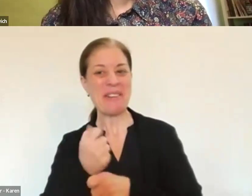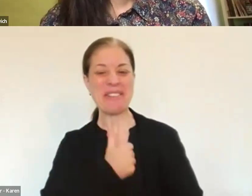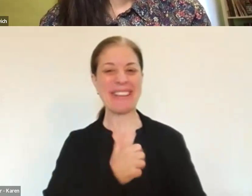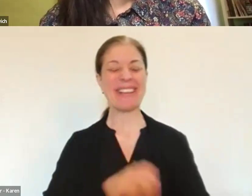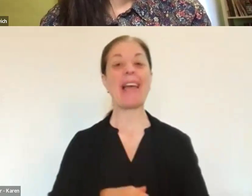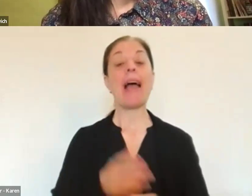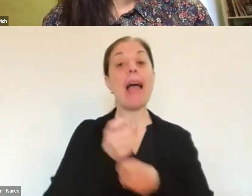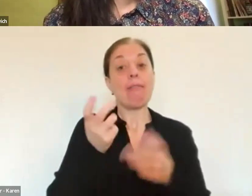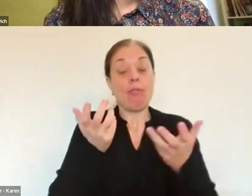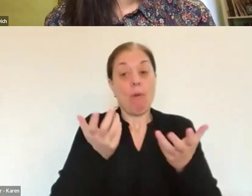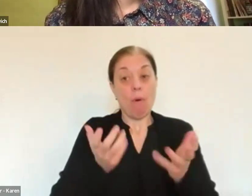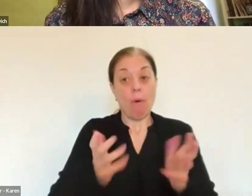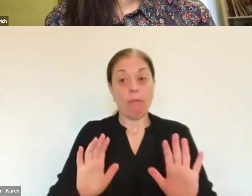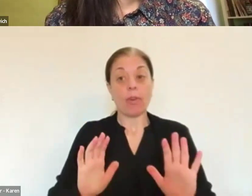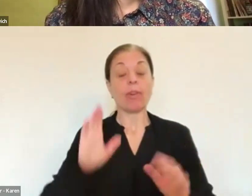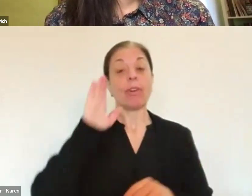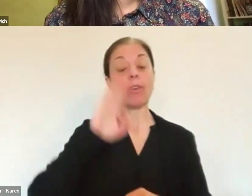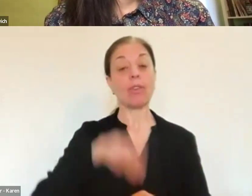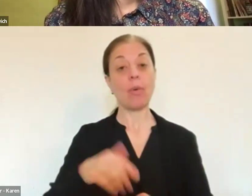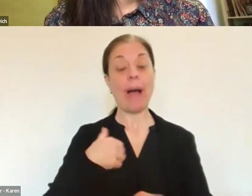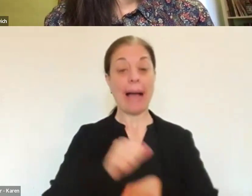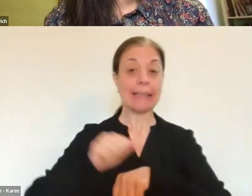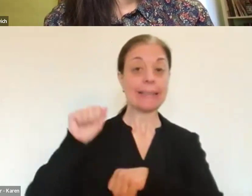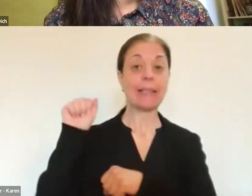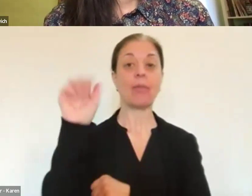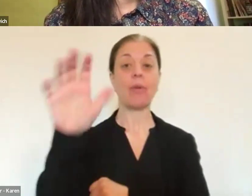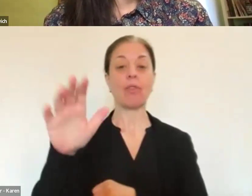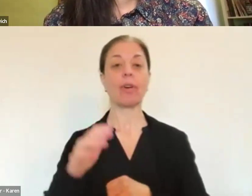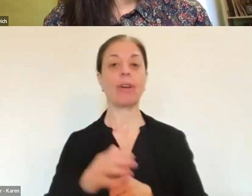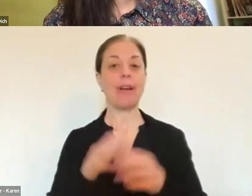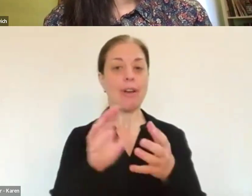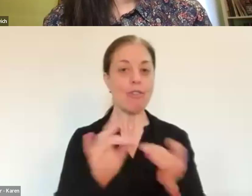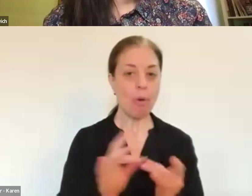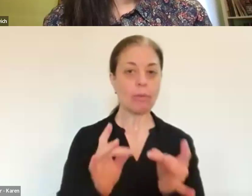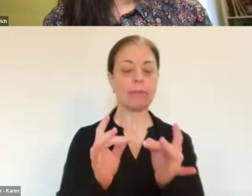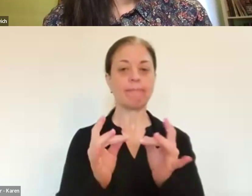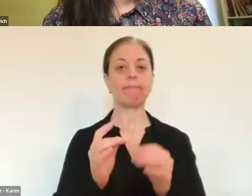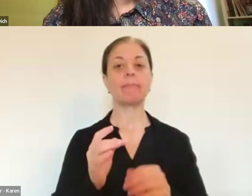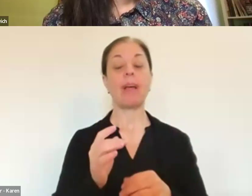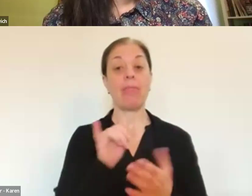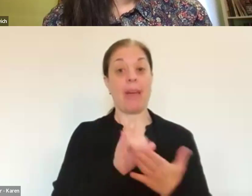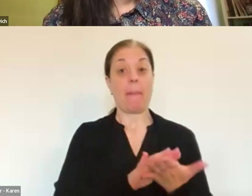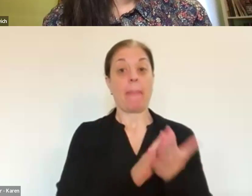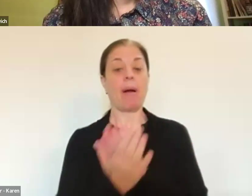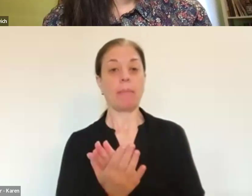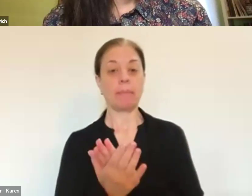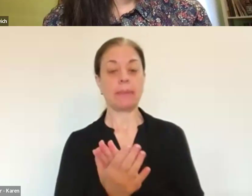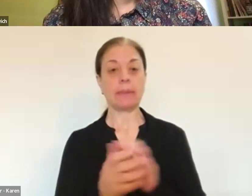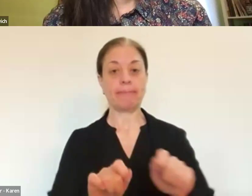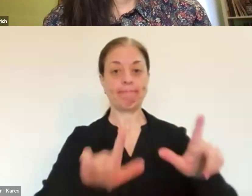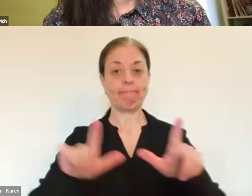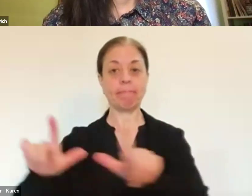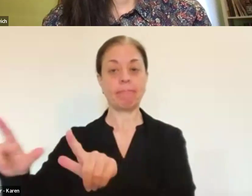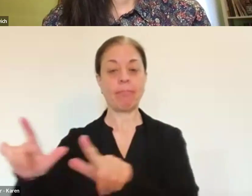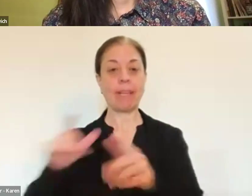And after that's over, and I send it over, get notes, that becomes little sketches